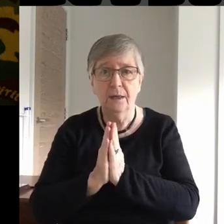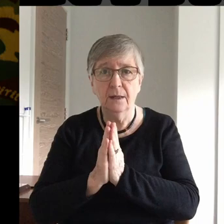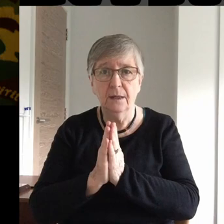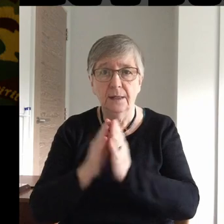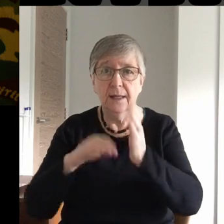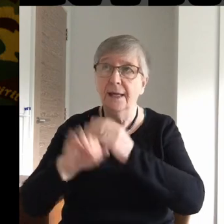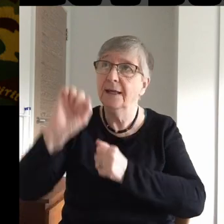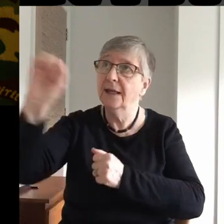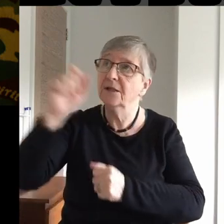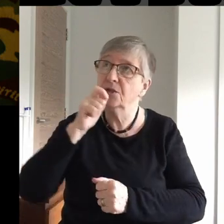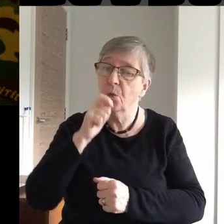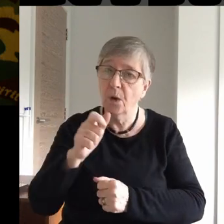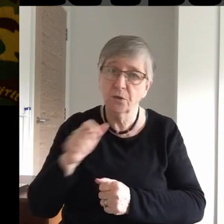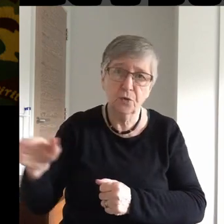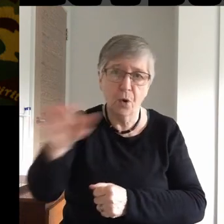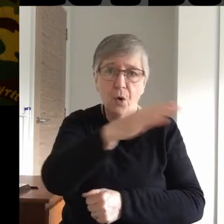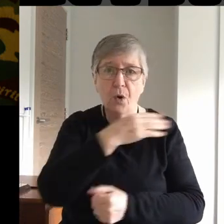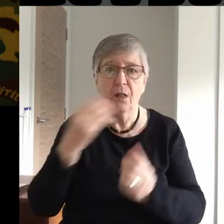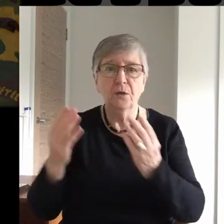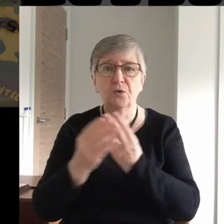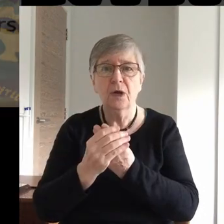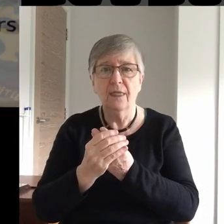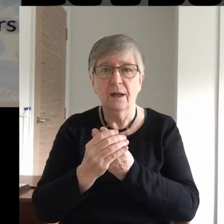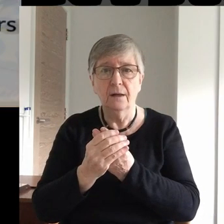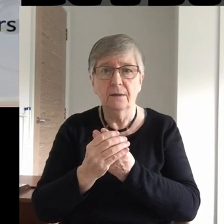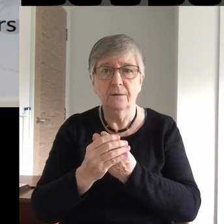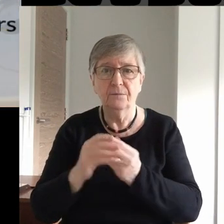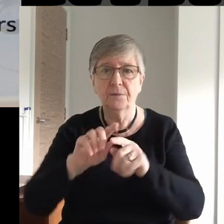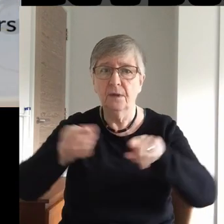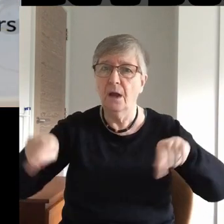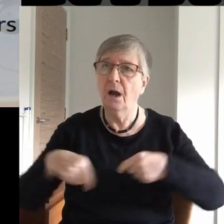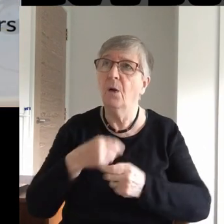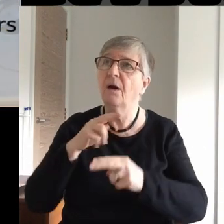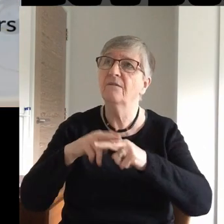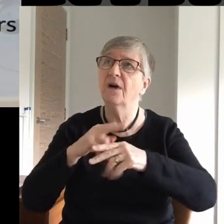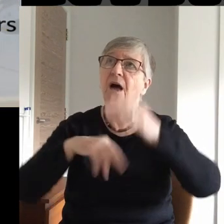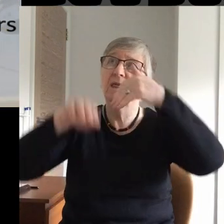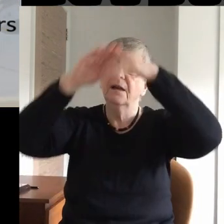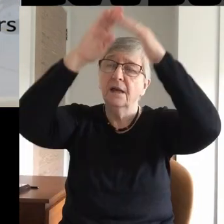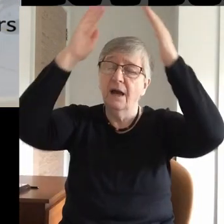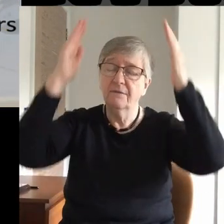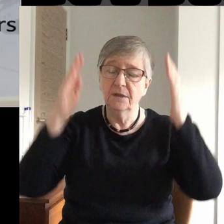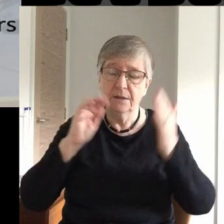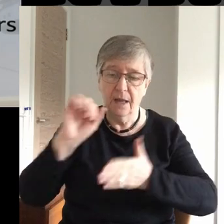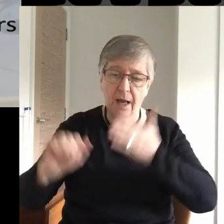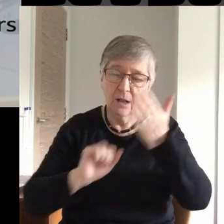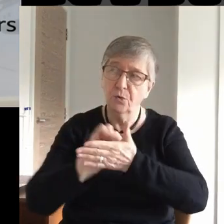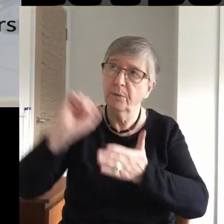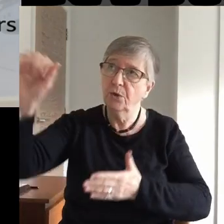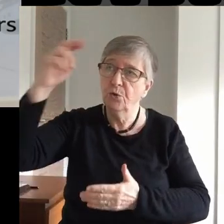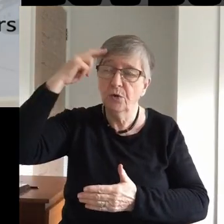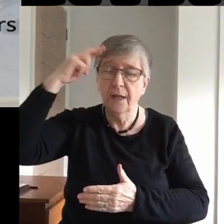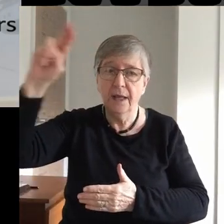and in whose words we gather up our prayers. Our Father in heaven,